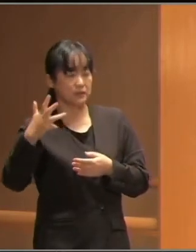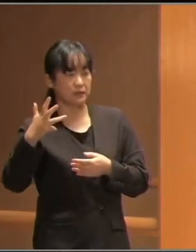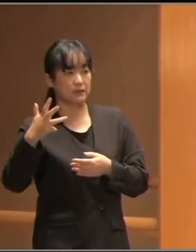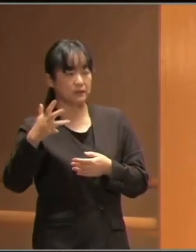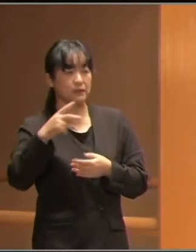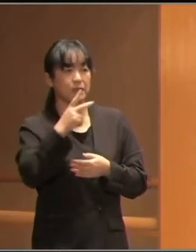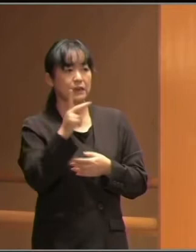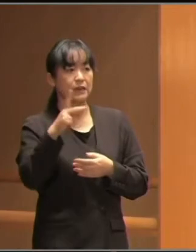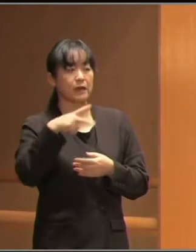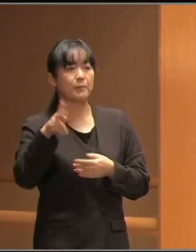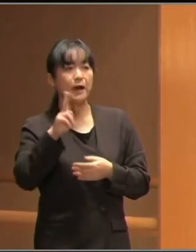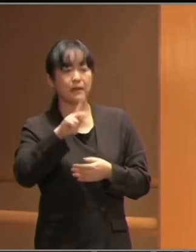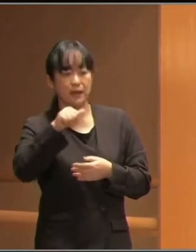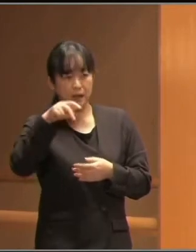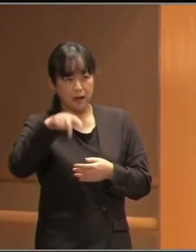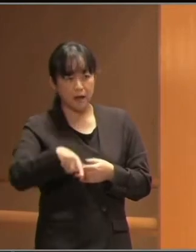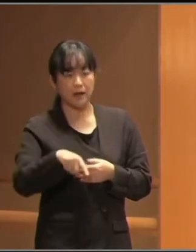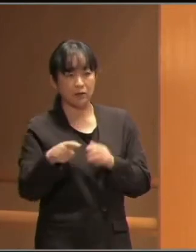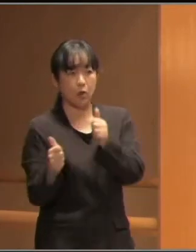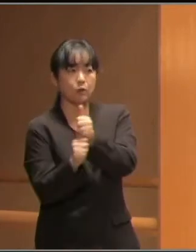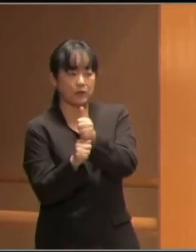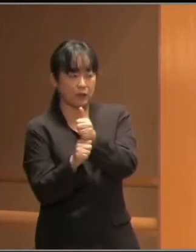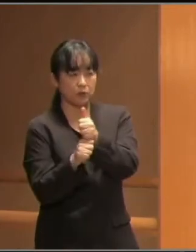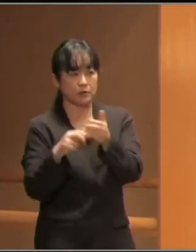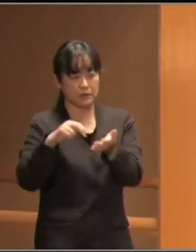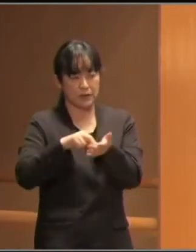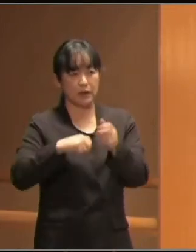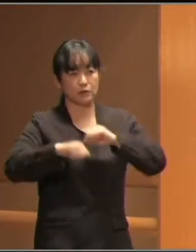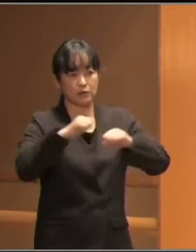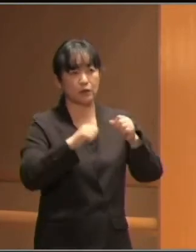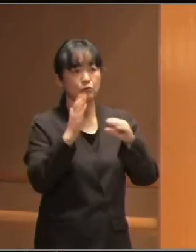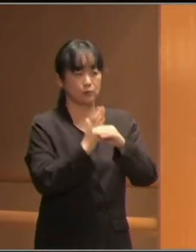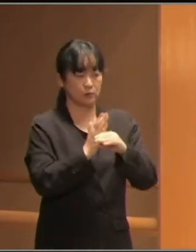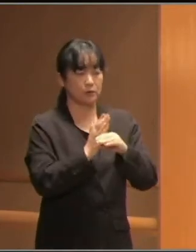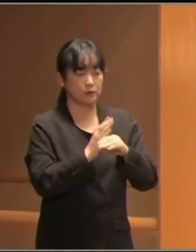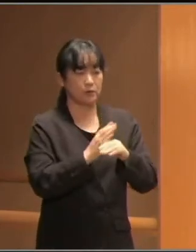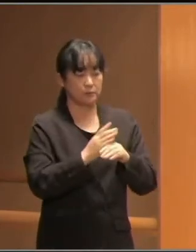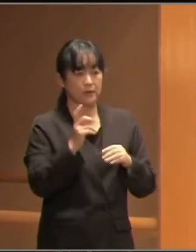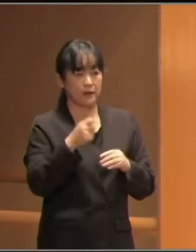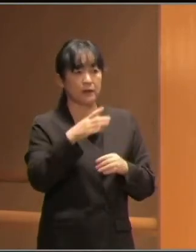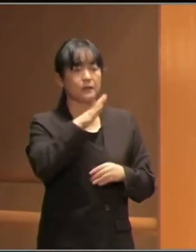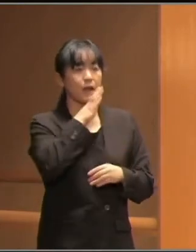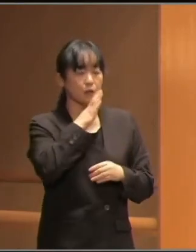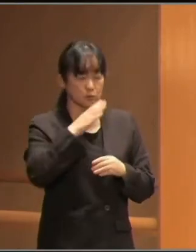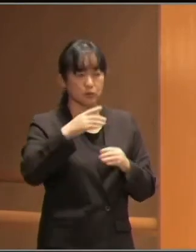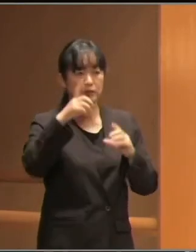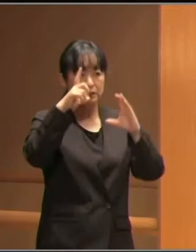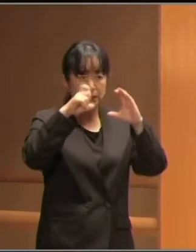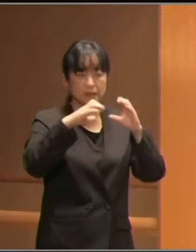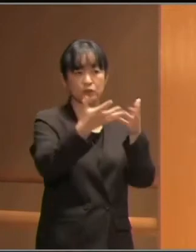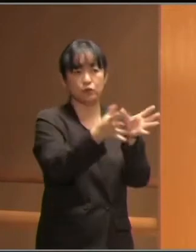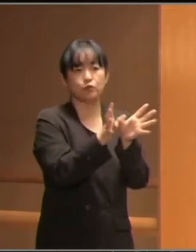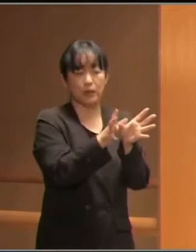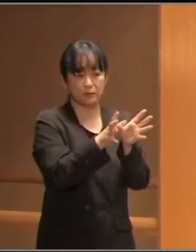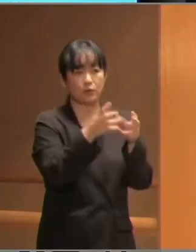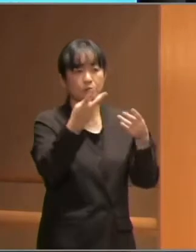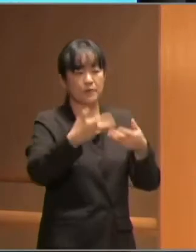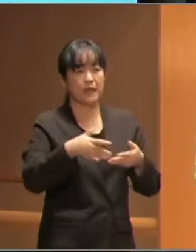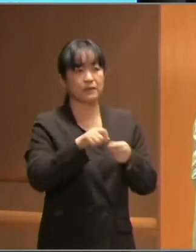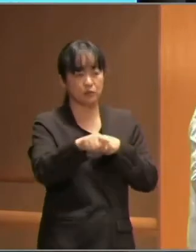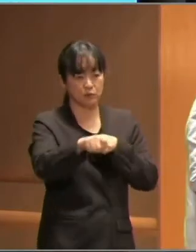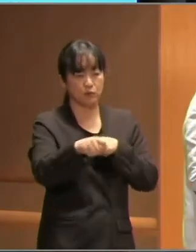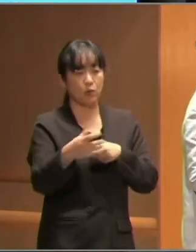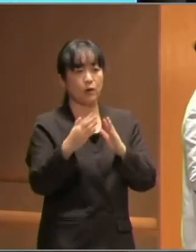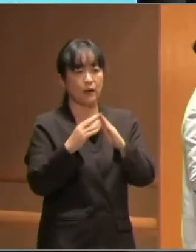Group, District 2630 of Rotary International. He's also a Mie branch member of Japan